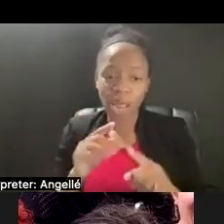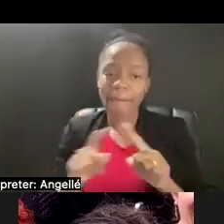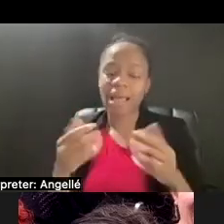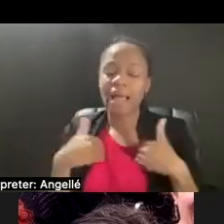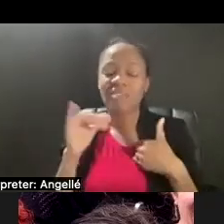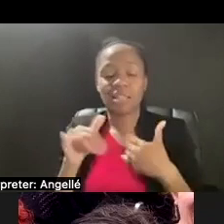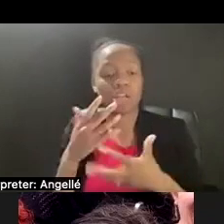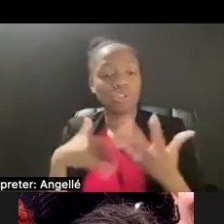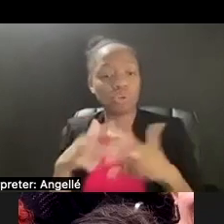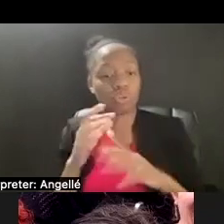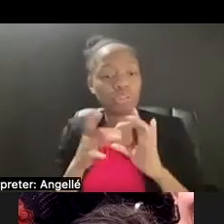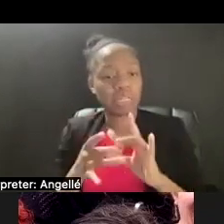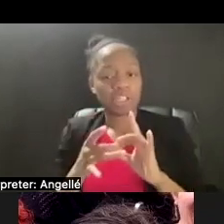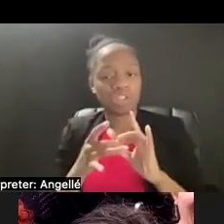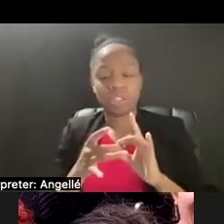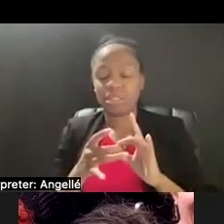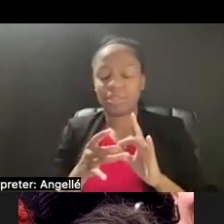connection is invaluable.